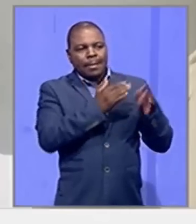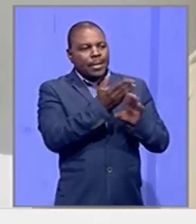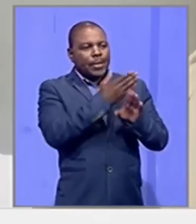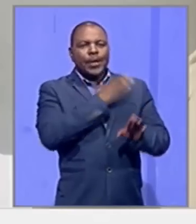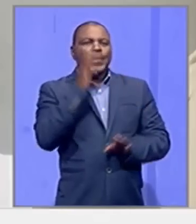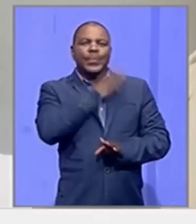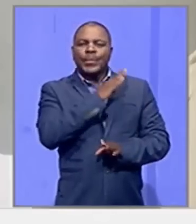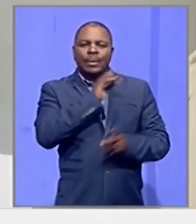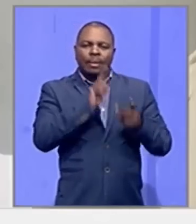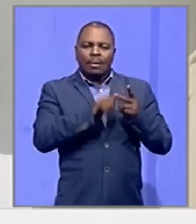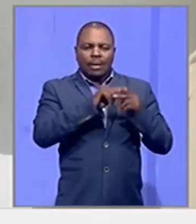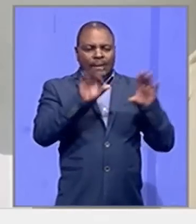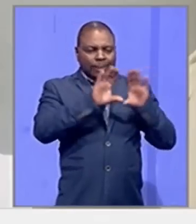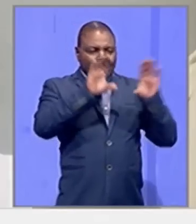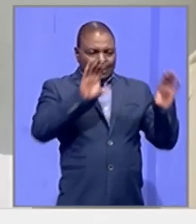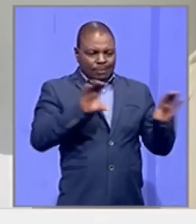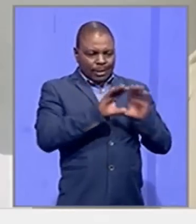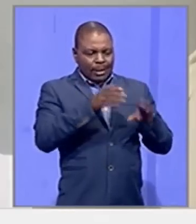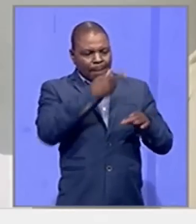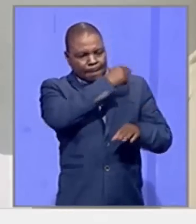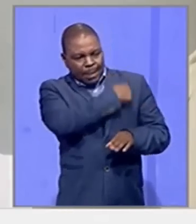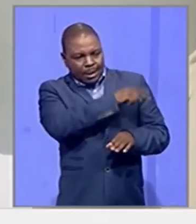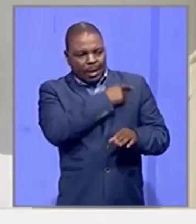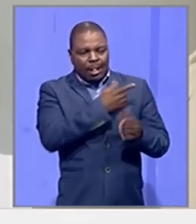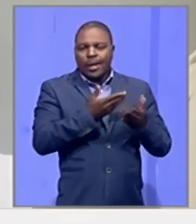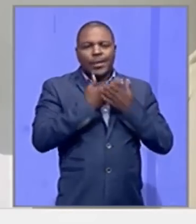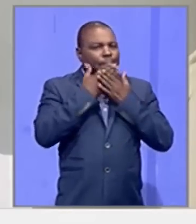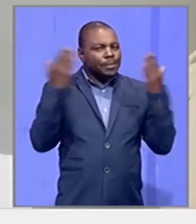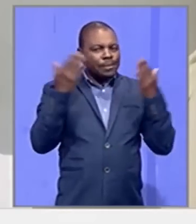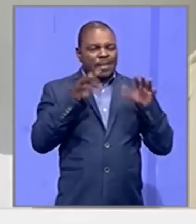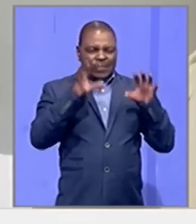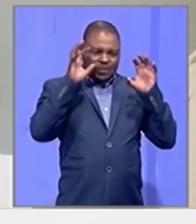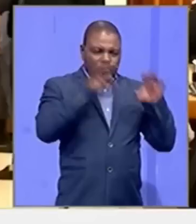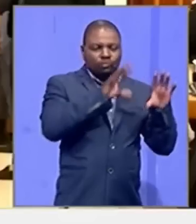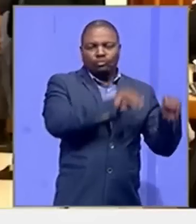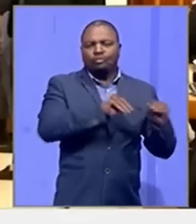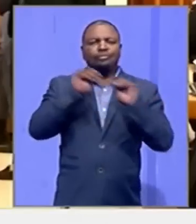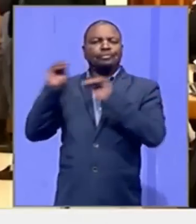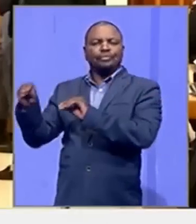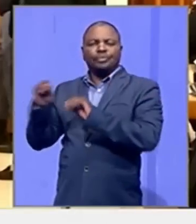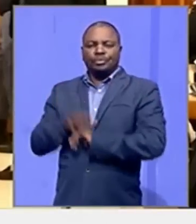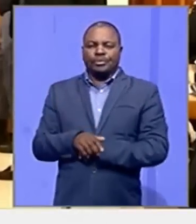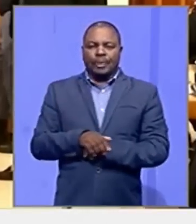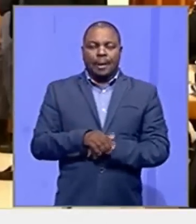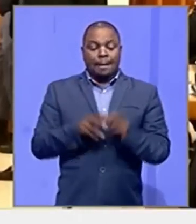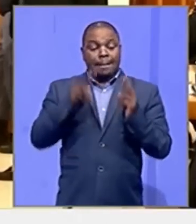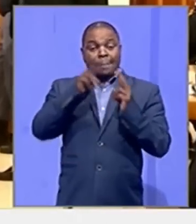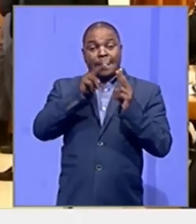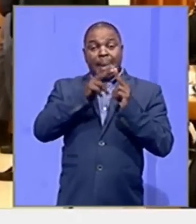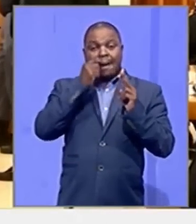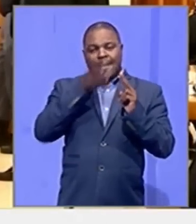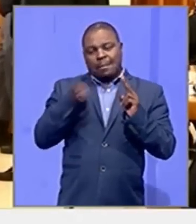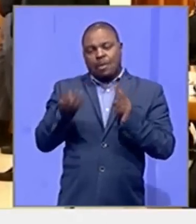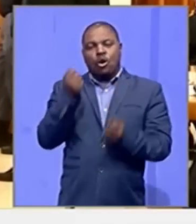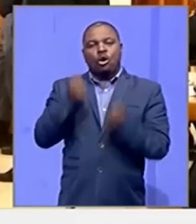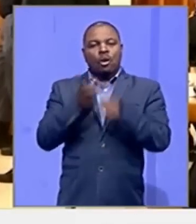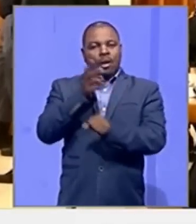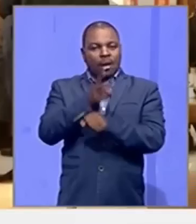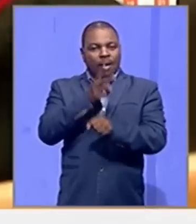sena di papiers tsa semolao kapa ke di ba letla go tse di ba itse. Banna bano ba tla tlhagelela gape